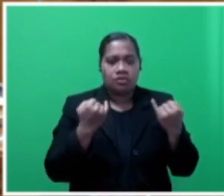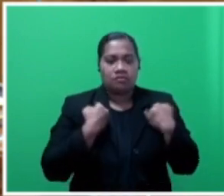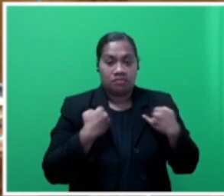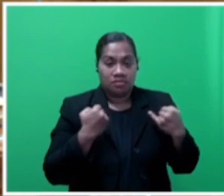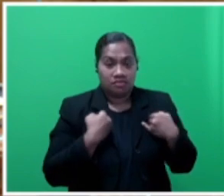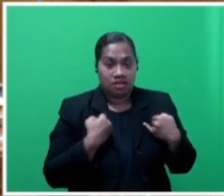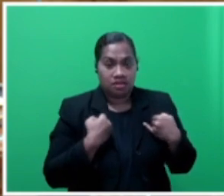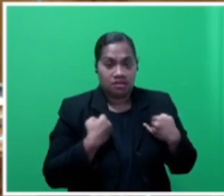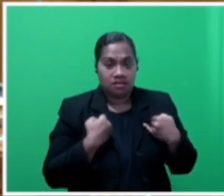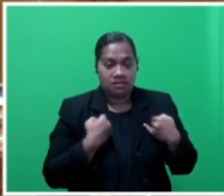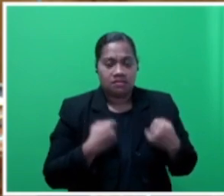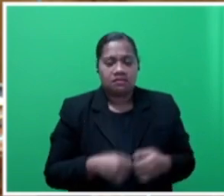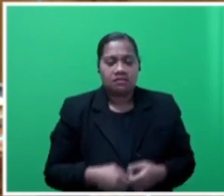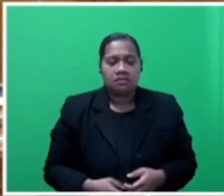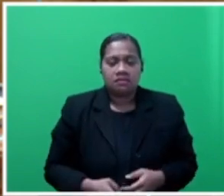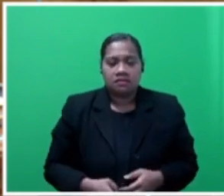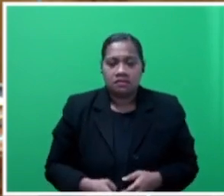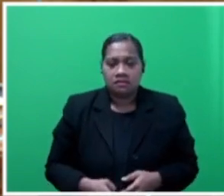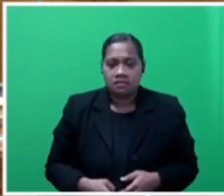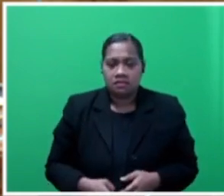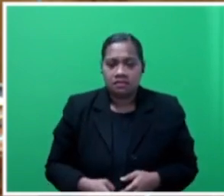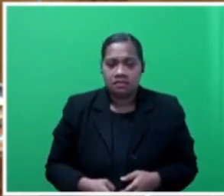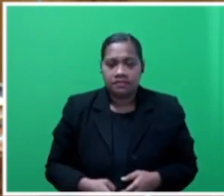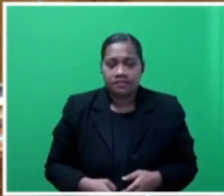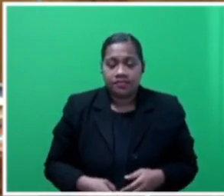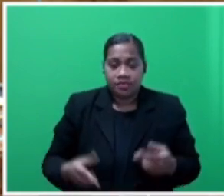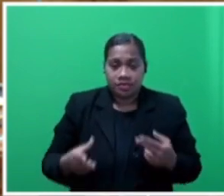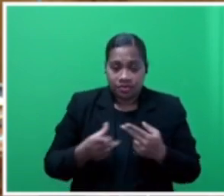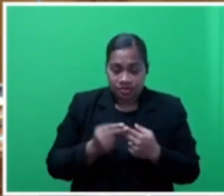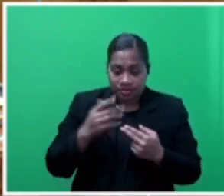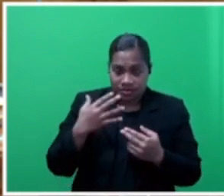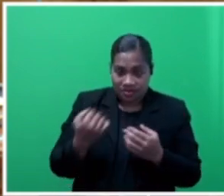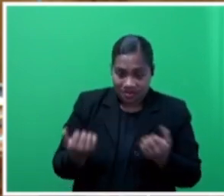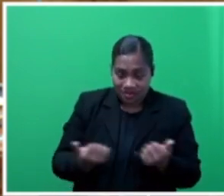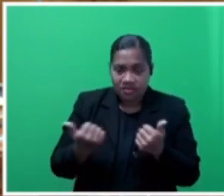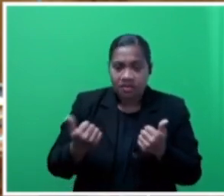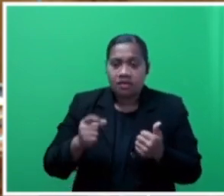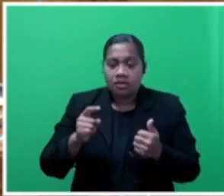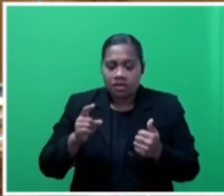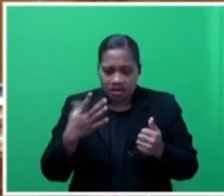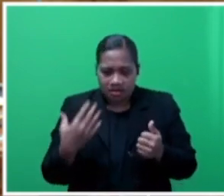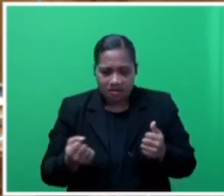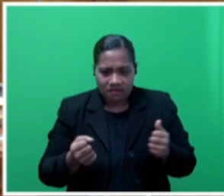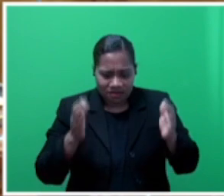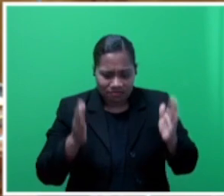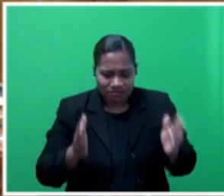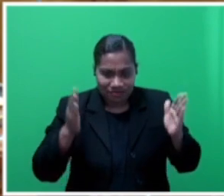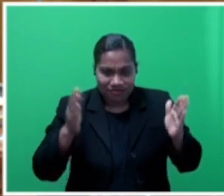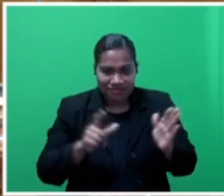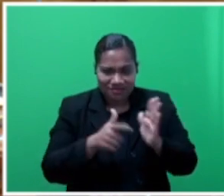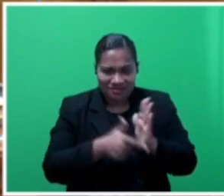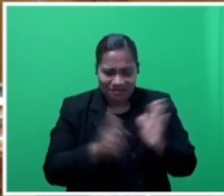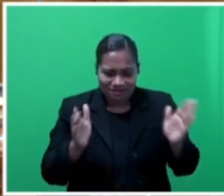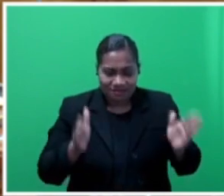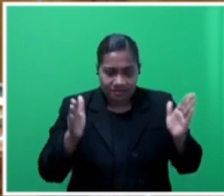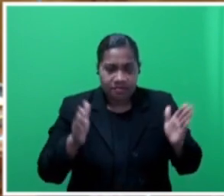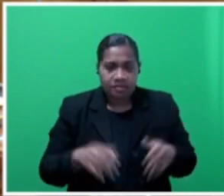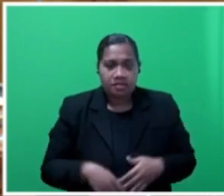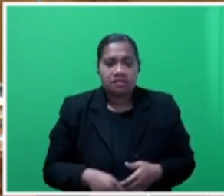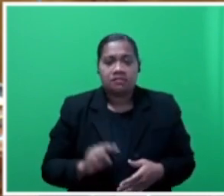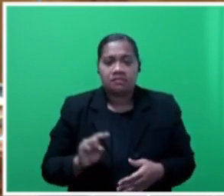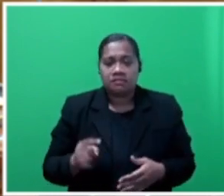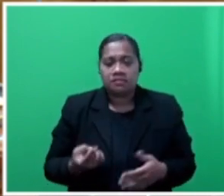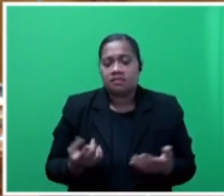with absolute proficiency and render it sustainable within a time frame, but definitely for at least in 12